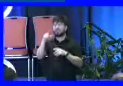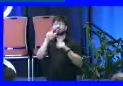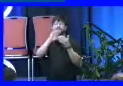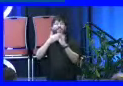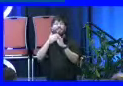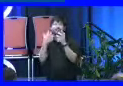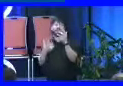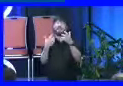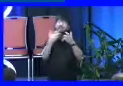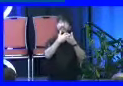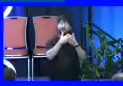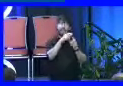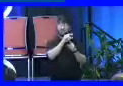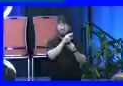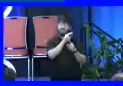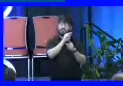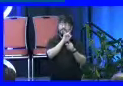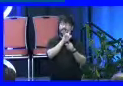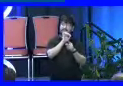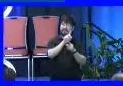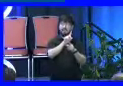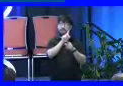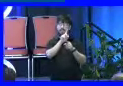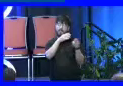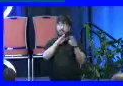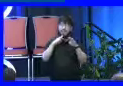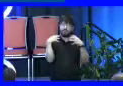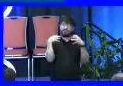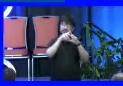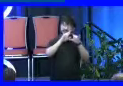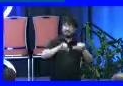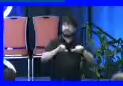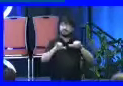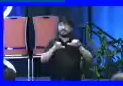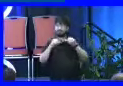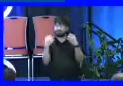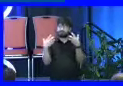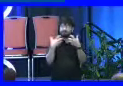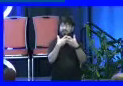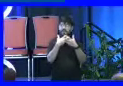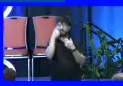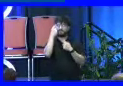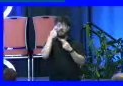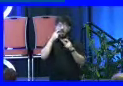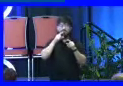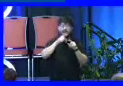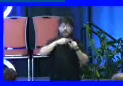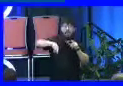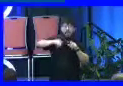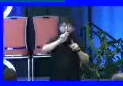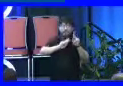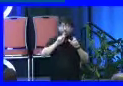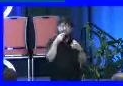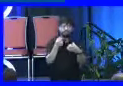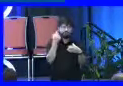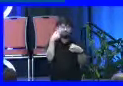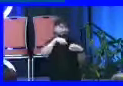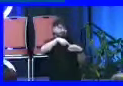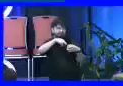with Medicaid and behavioral health system data to better understand the population,